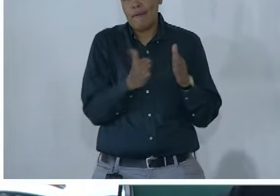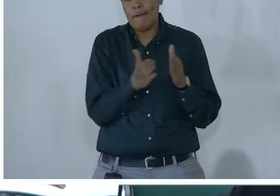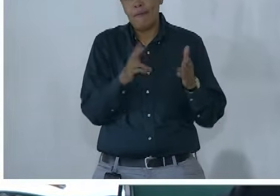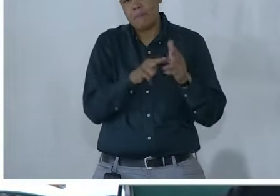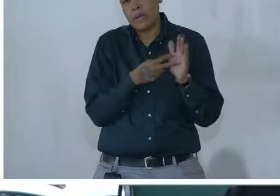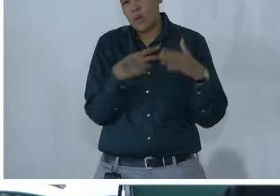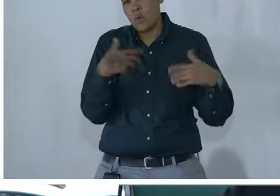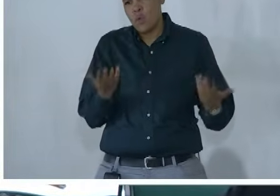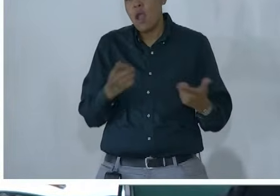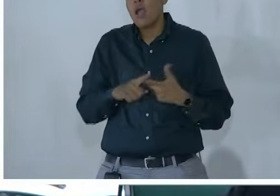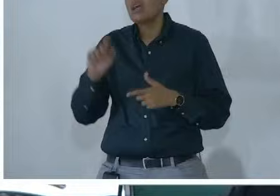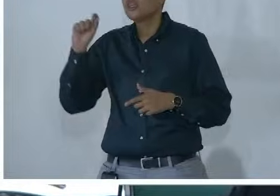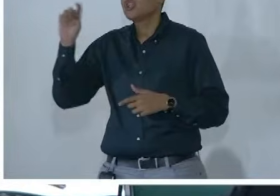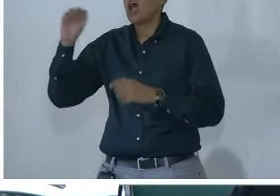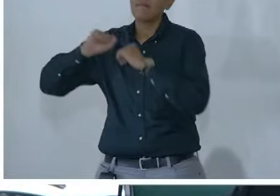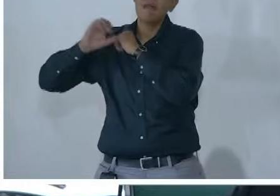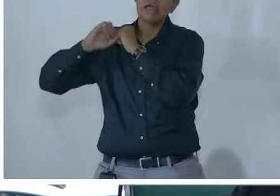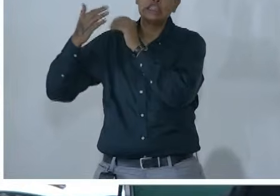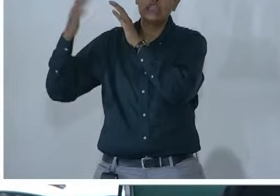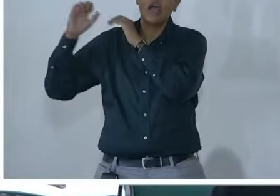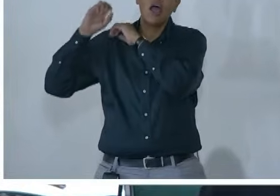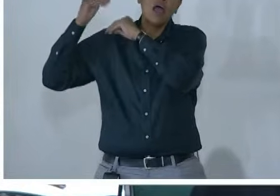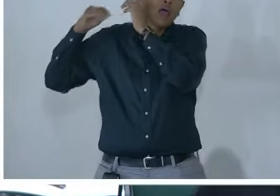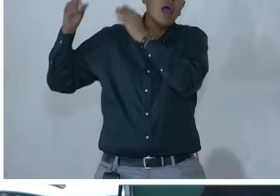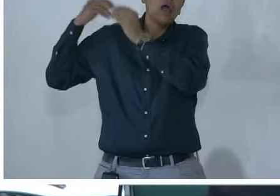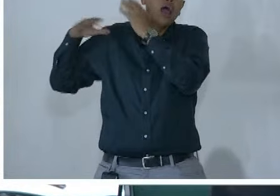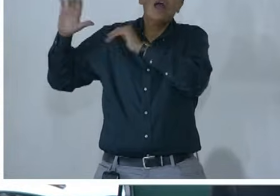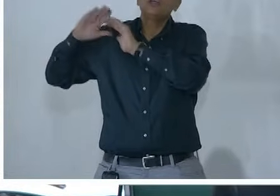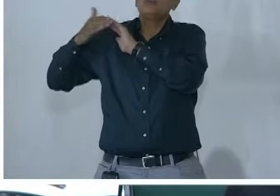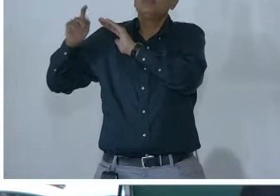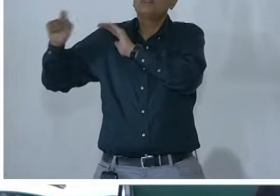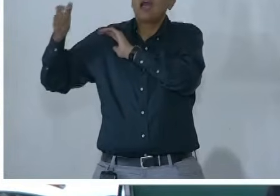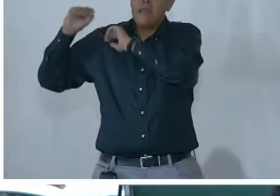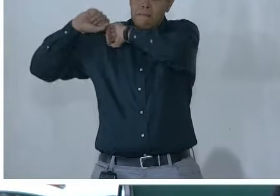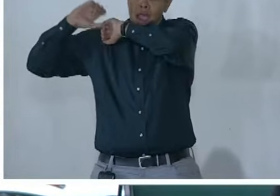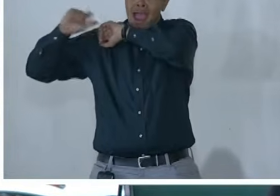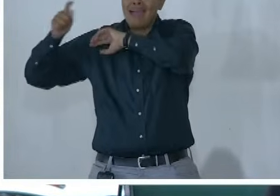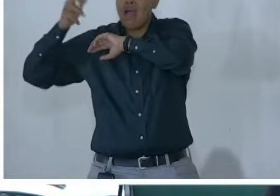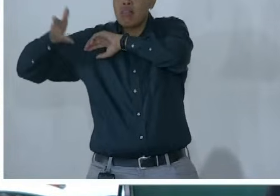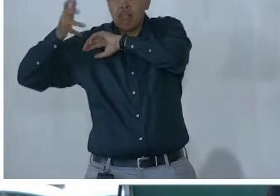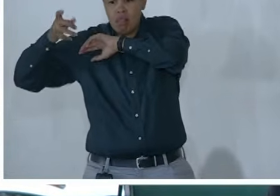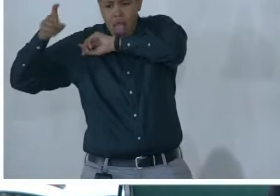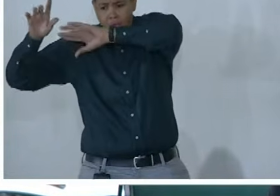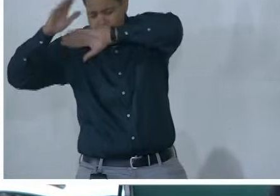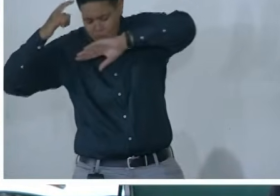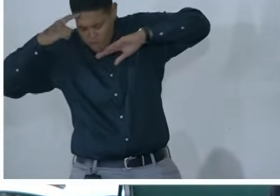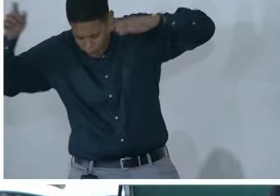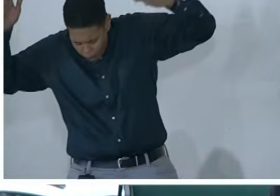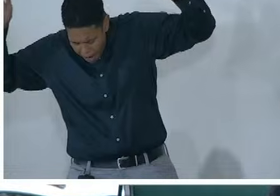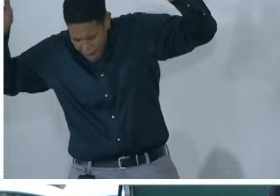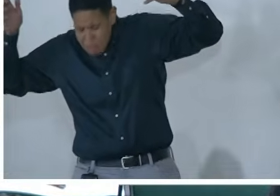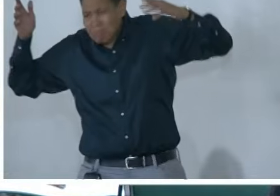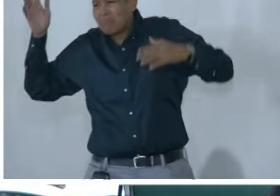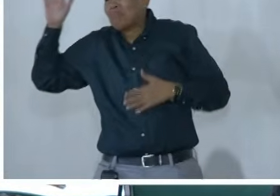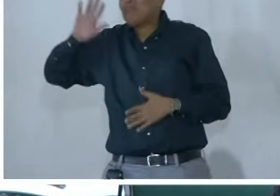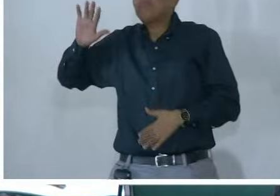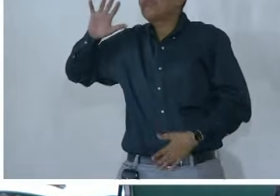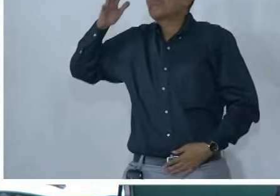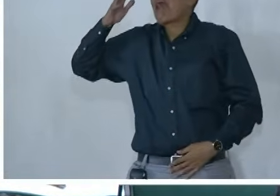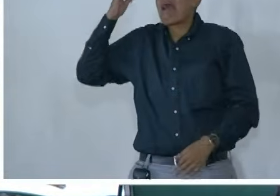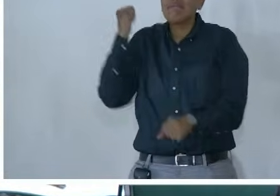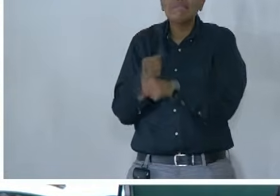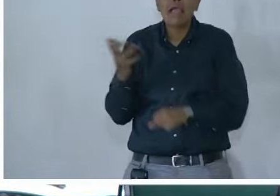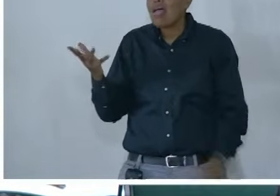the stock market generally. The Jamaican stock market has been in the doldrums for at least 5